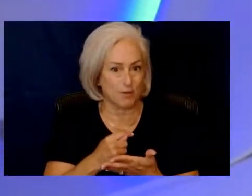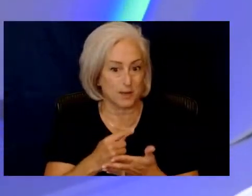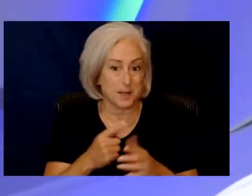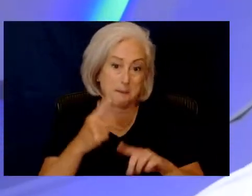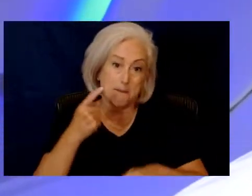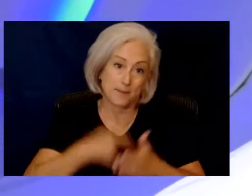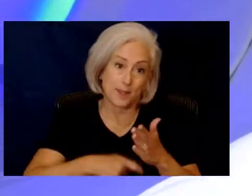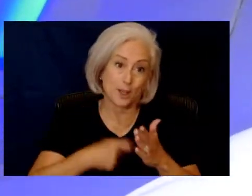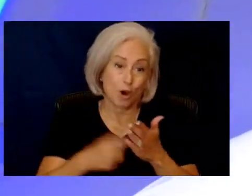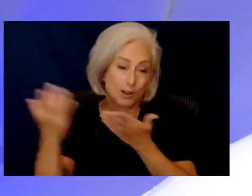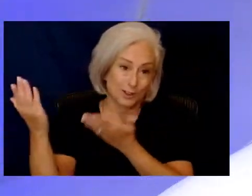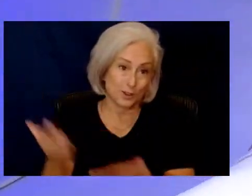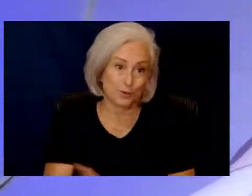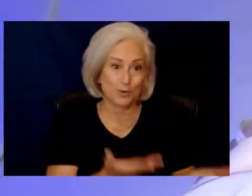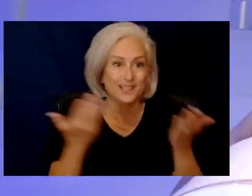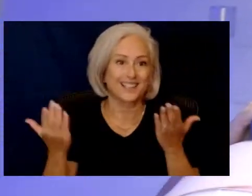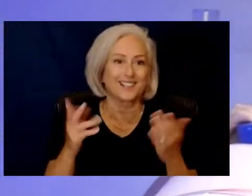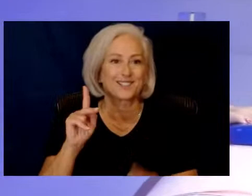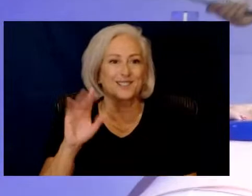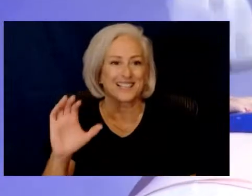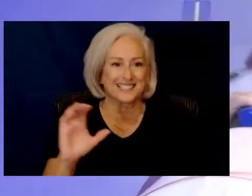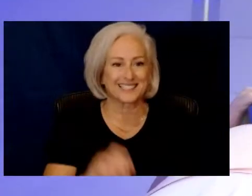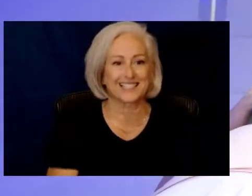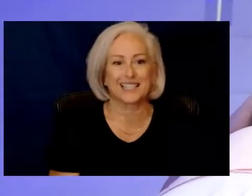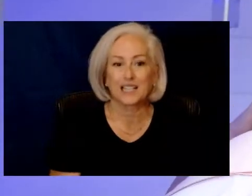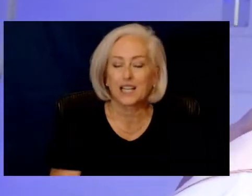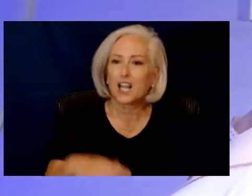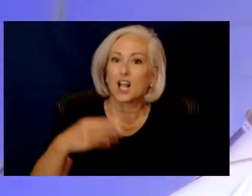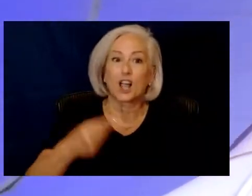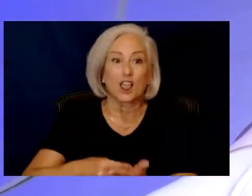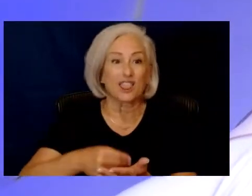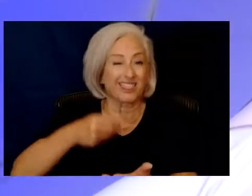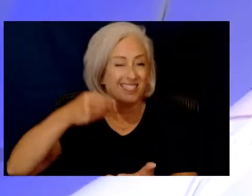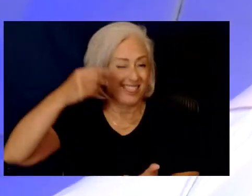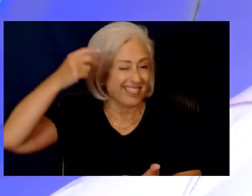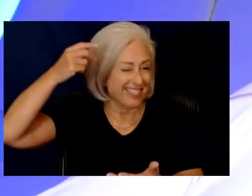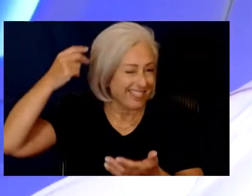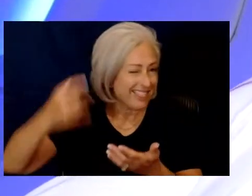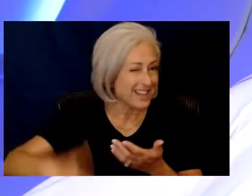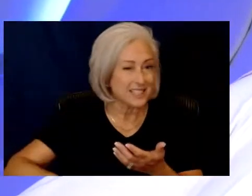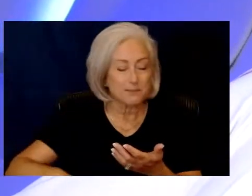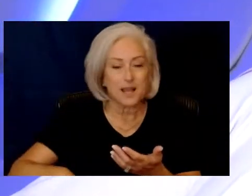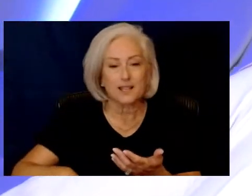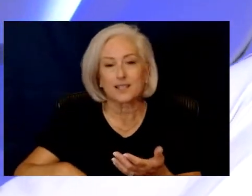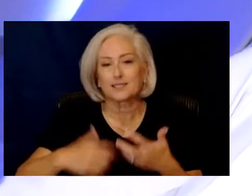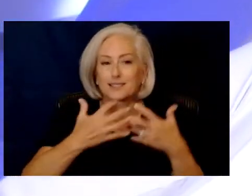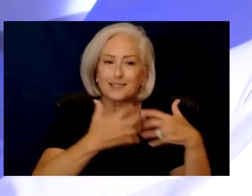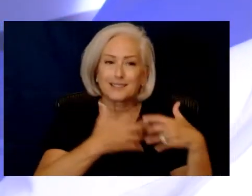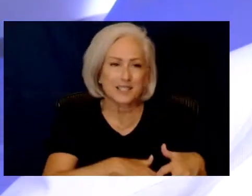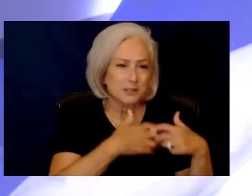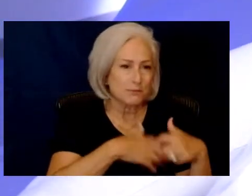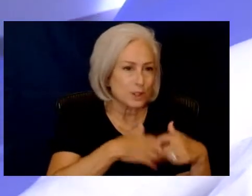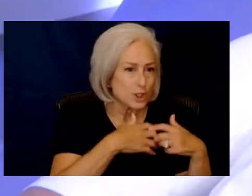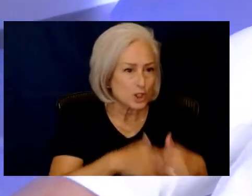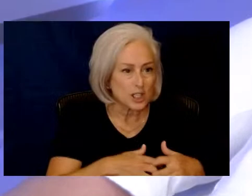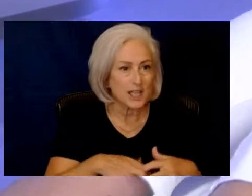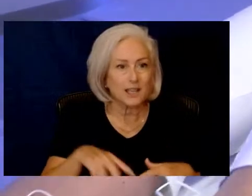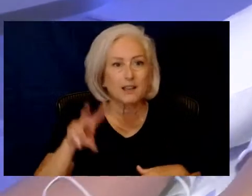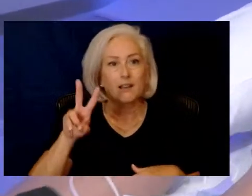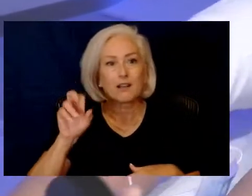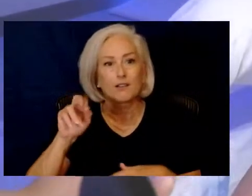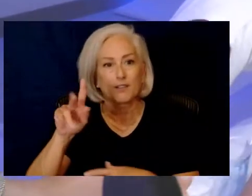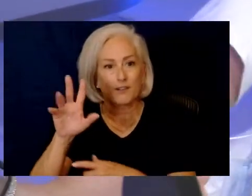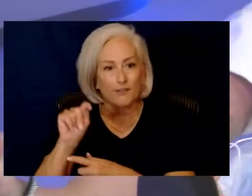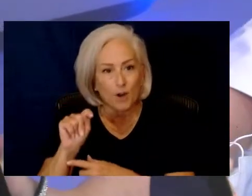this is so much higher. It's not even comparable. The machinery, the vault, everything you have to do for proton is much more expensive